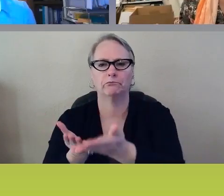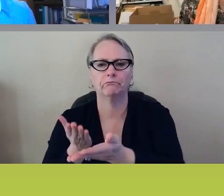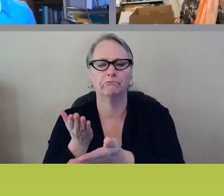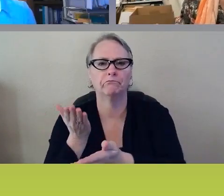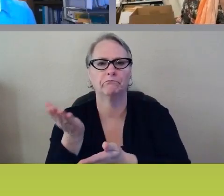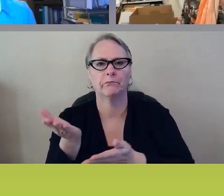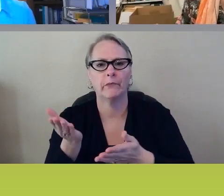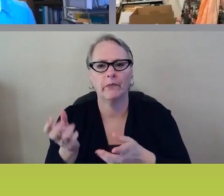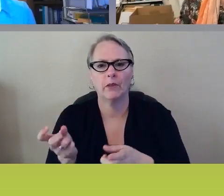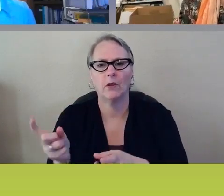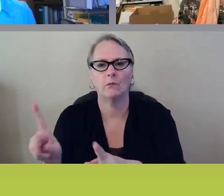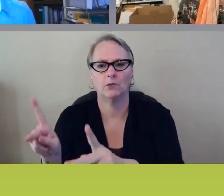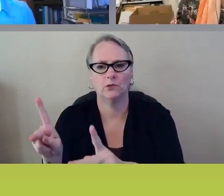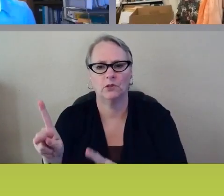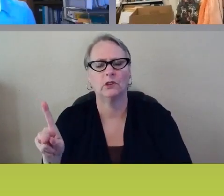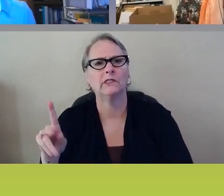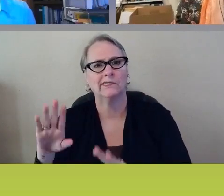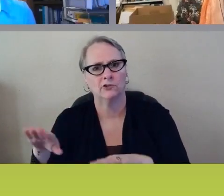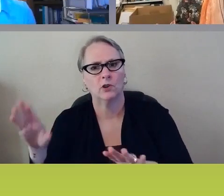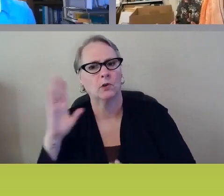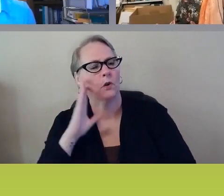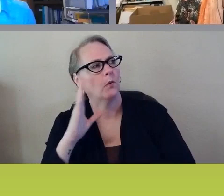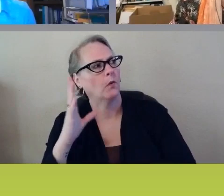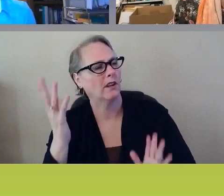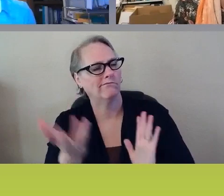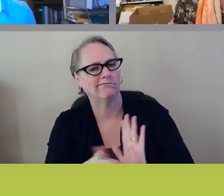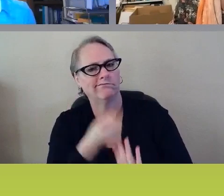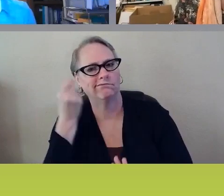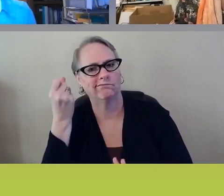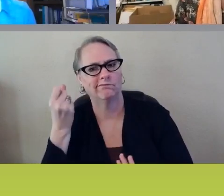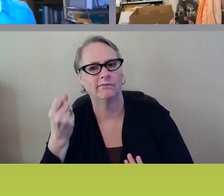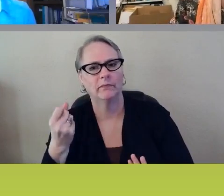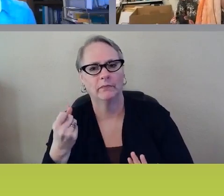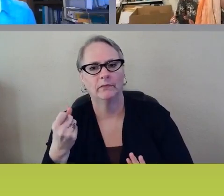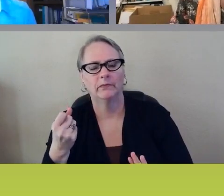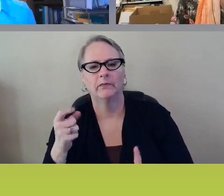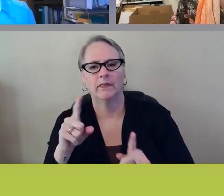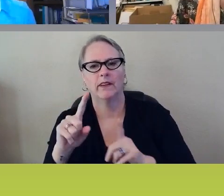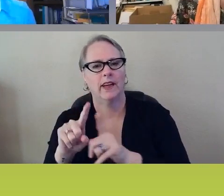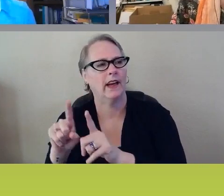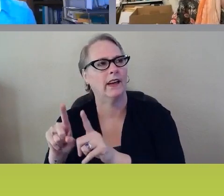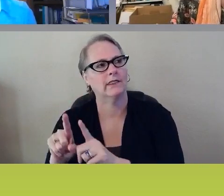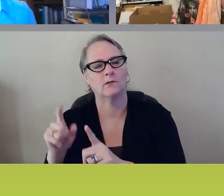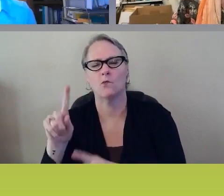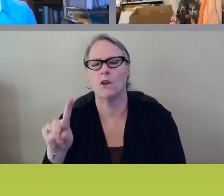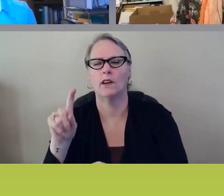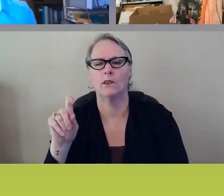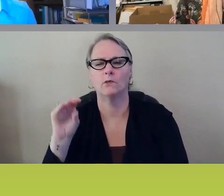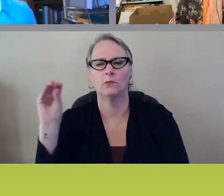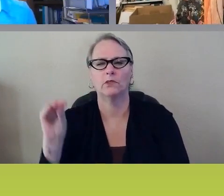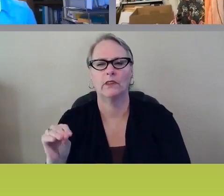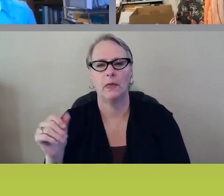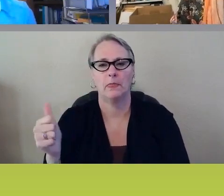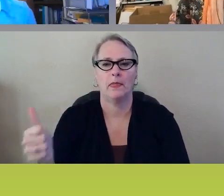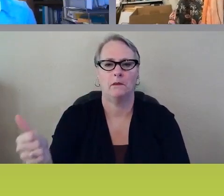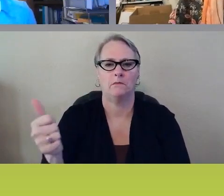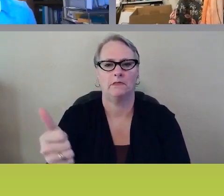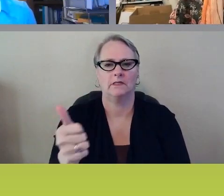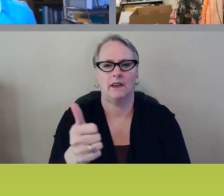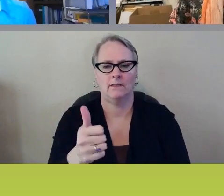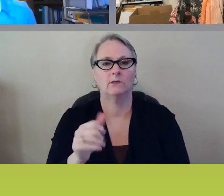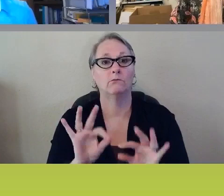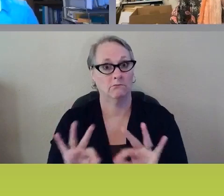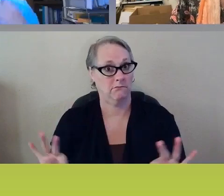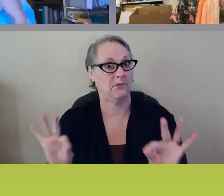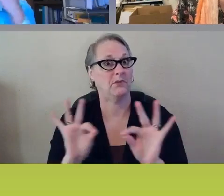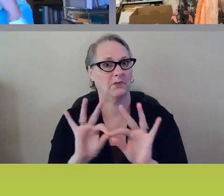opportunities. They are going to take them at 100% of themselves. So this is very important to